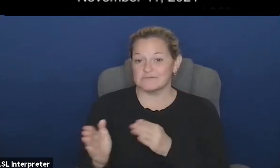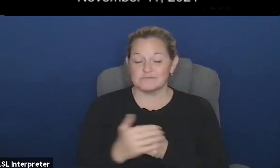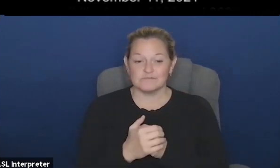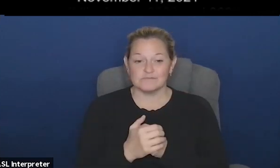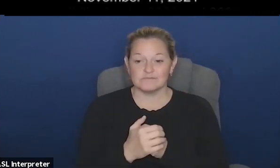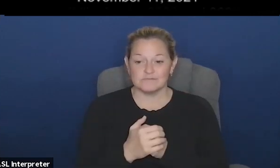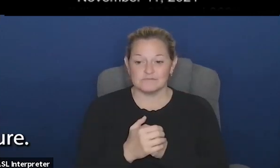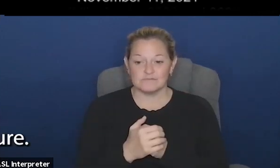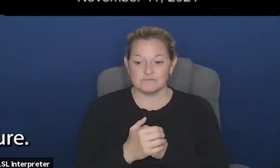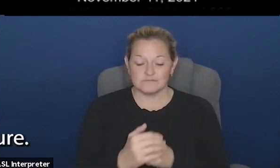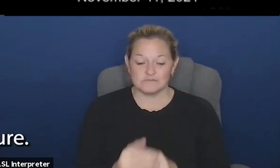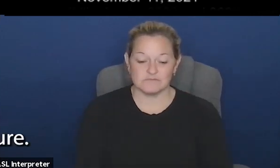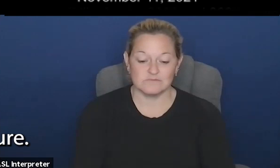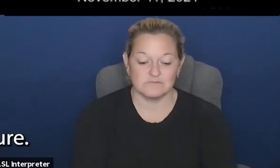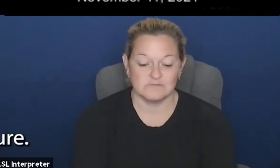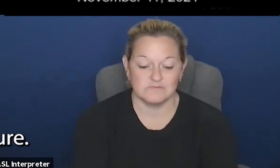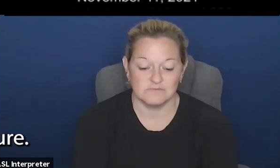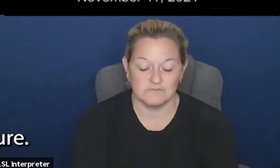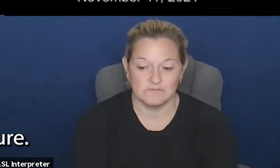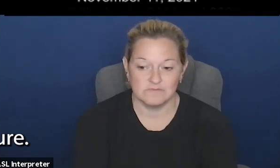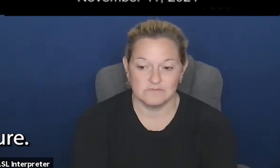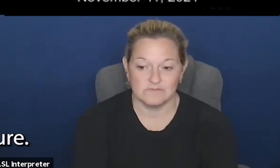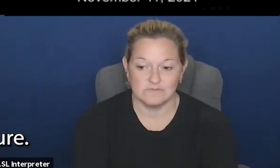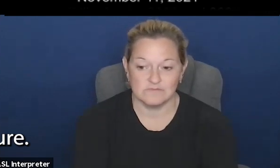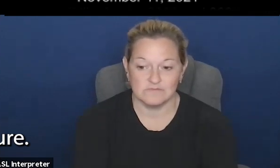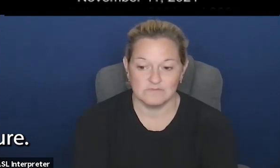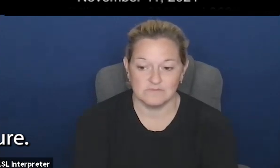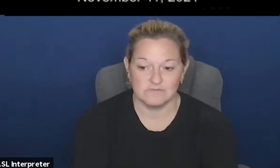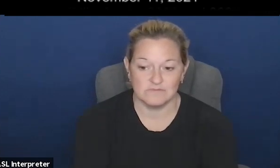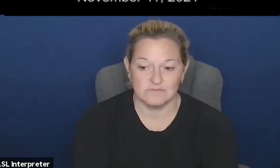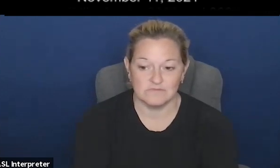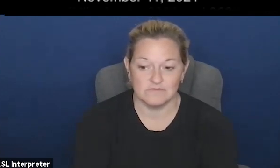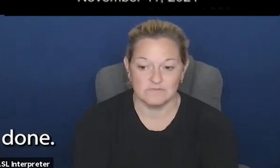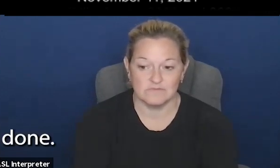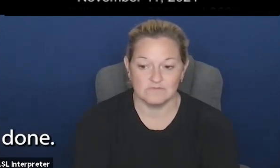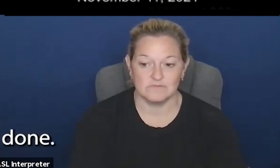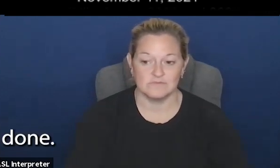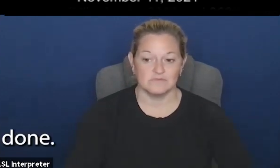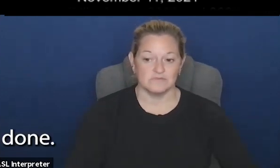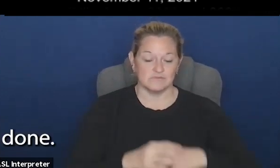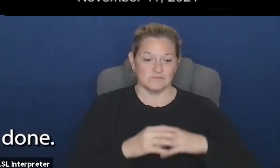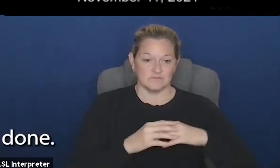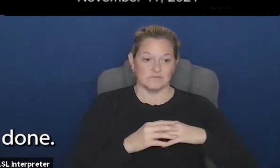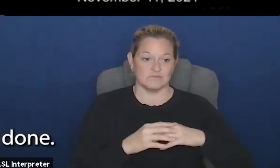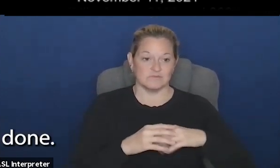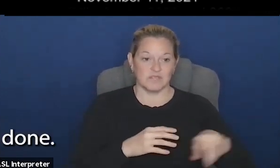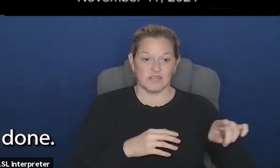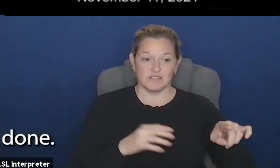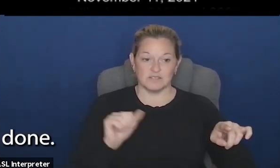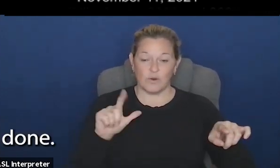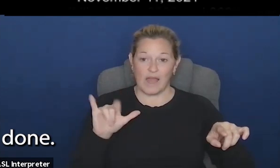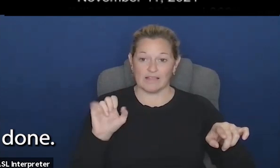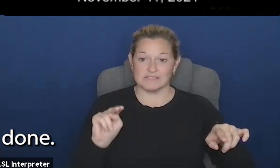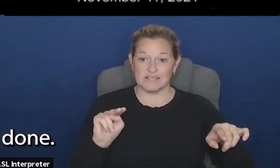next. All right, so I'll take over from Allyson here and talk about preparing for the future. And so Allison's talked a little bit about